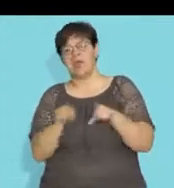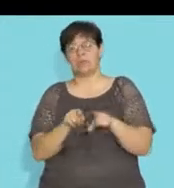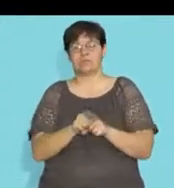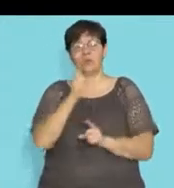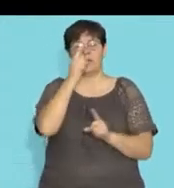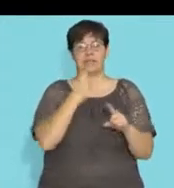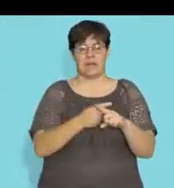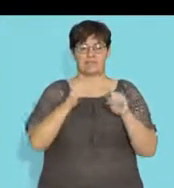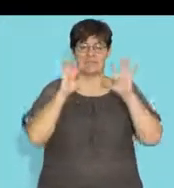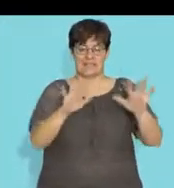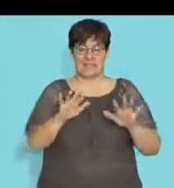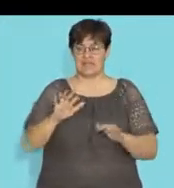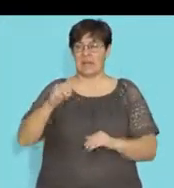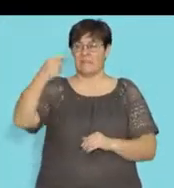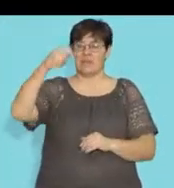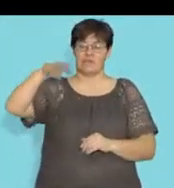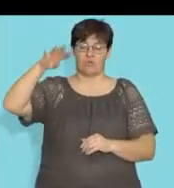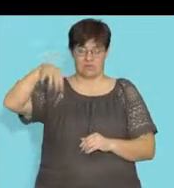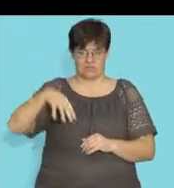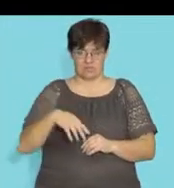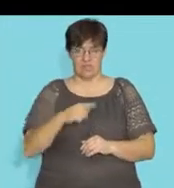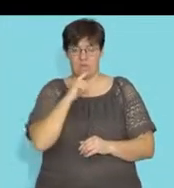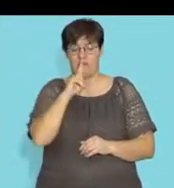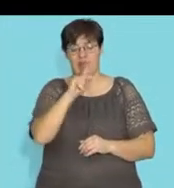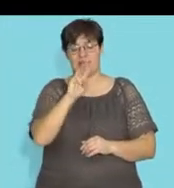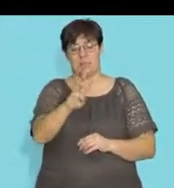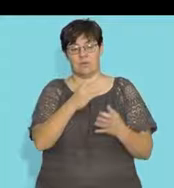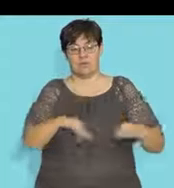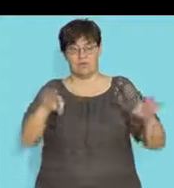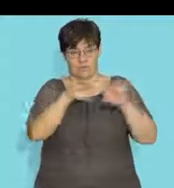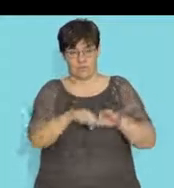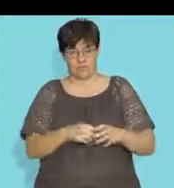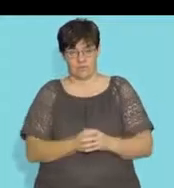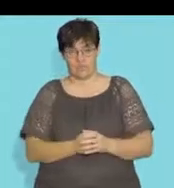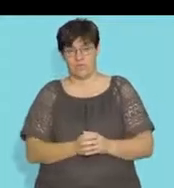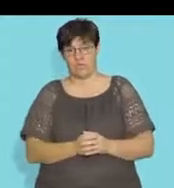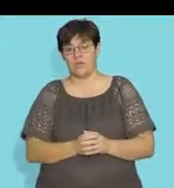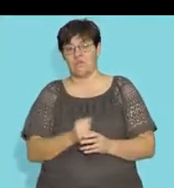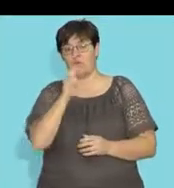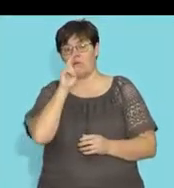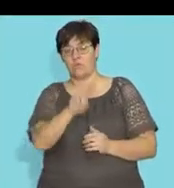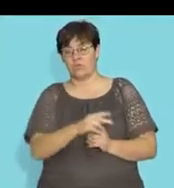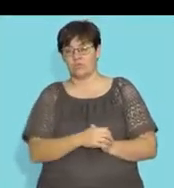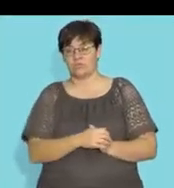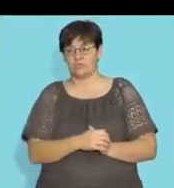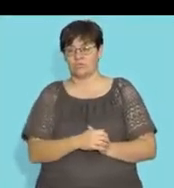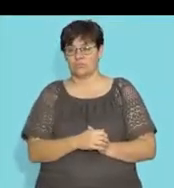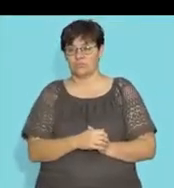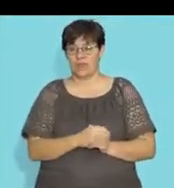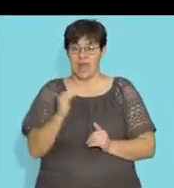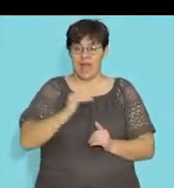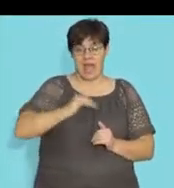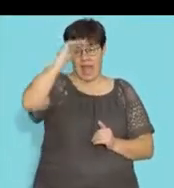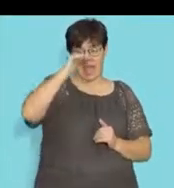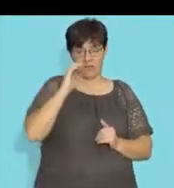to 1 times 10 to the power minus 14 for our Kw value. If you go look at your